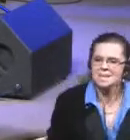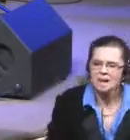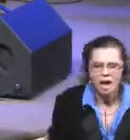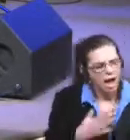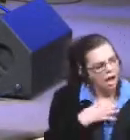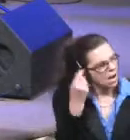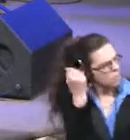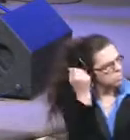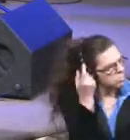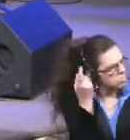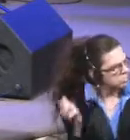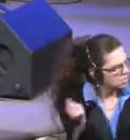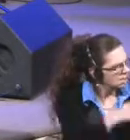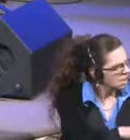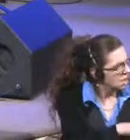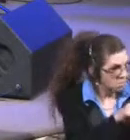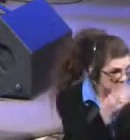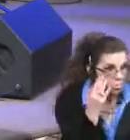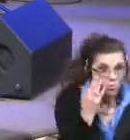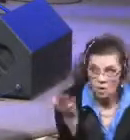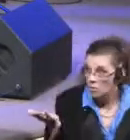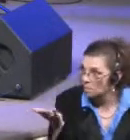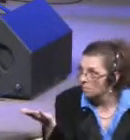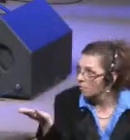today, do you know him?